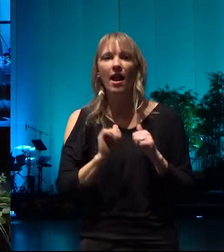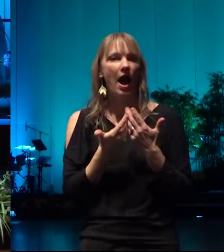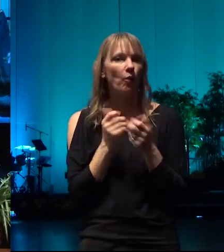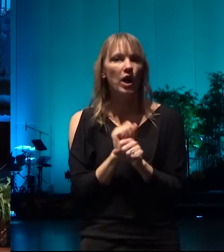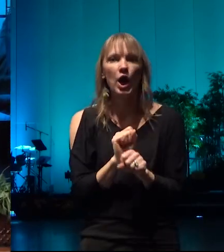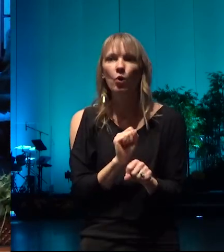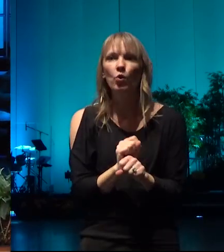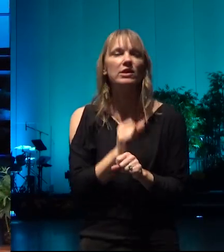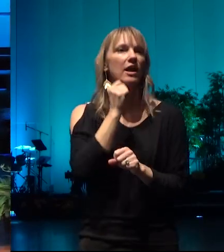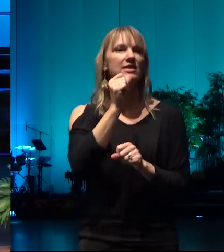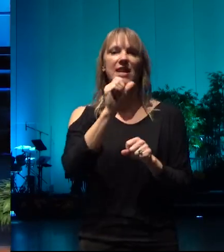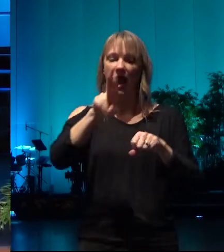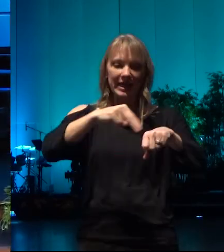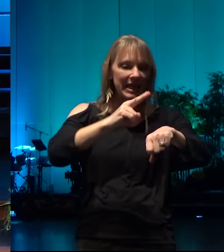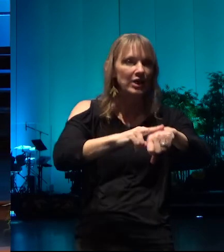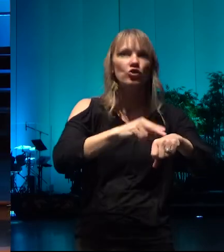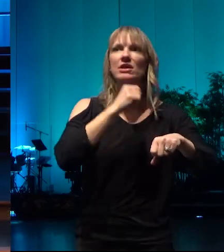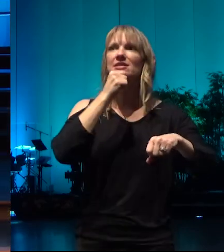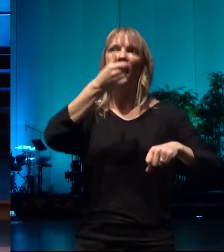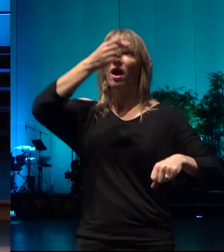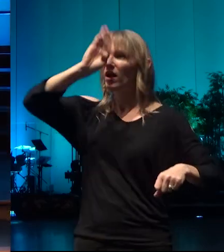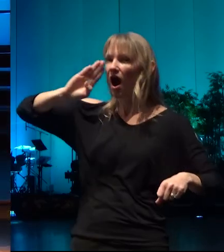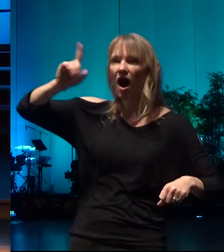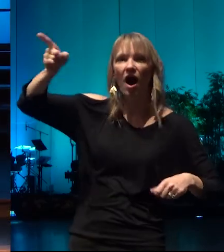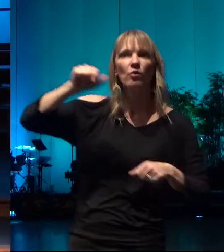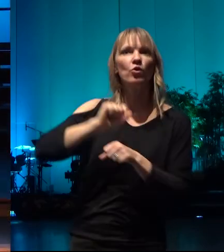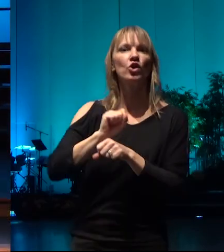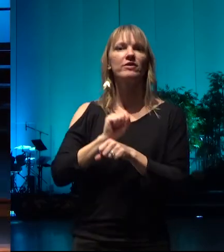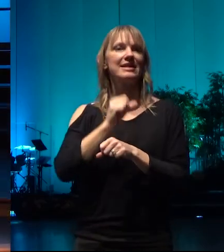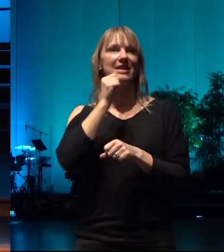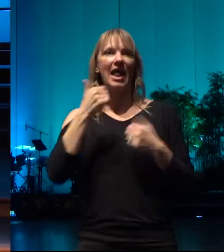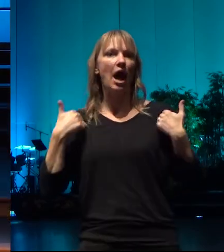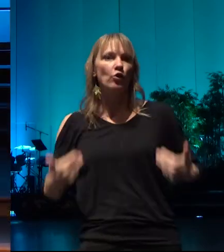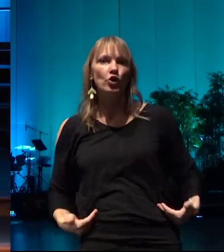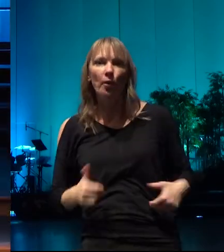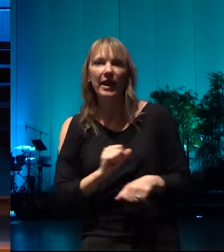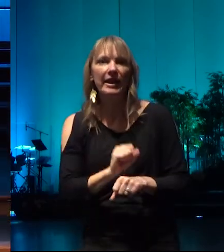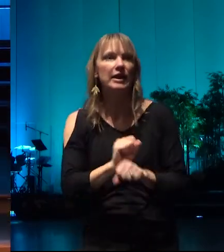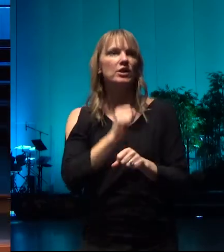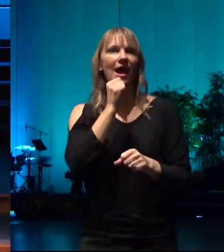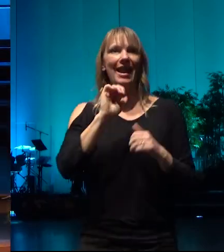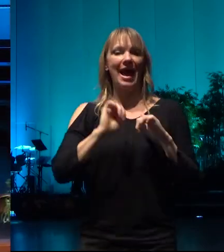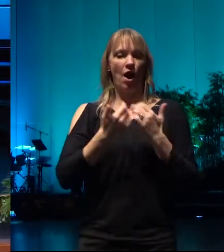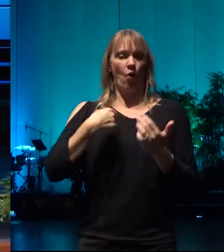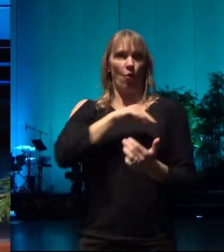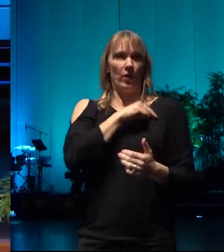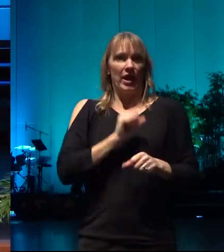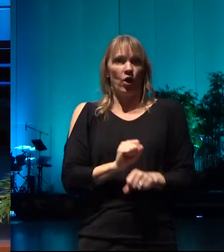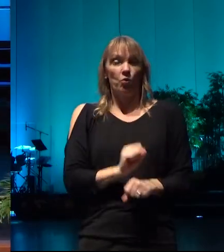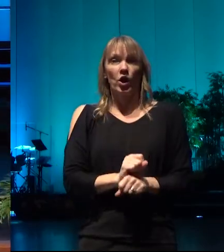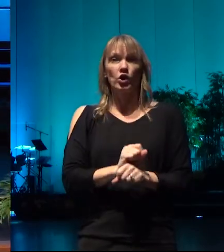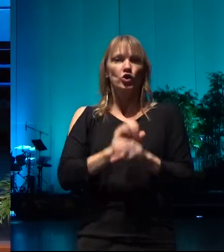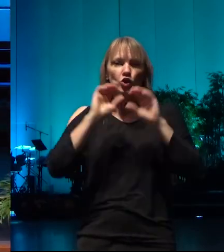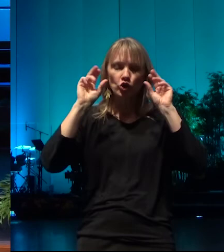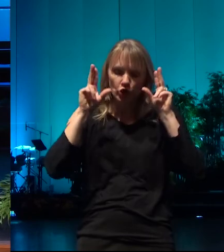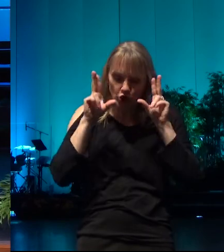not how it works. That's not how nature works. That's not how God works. That's not how humanity works. That's not how we work. It is in no way, any